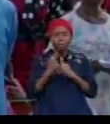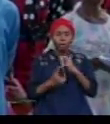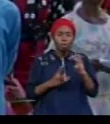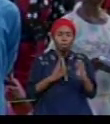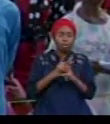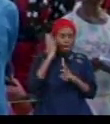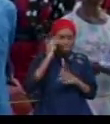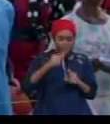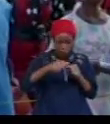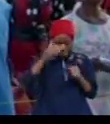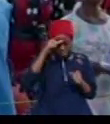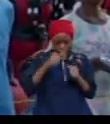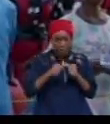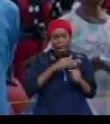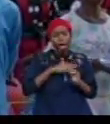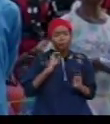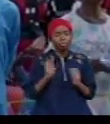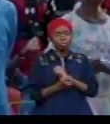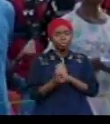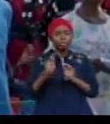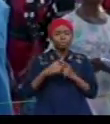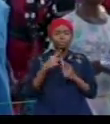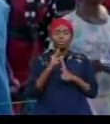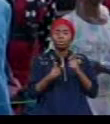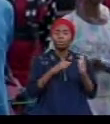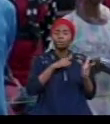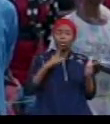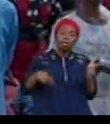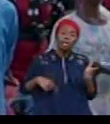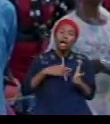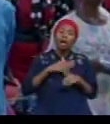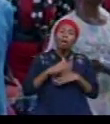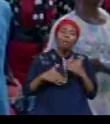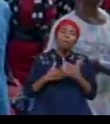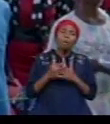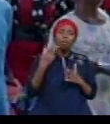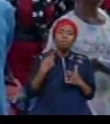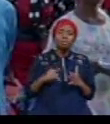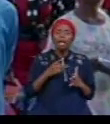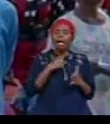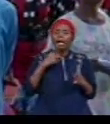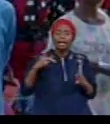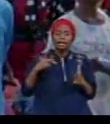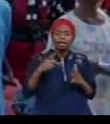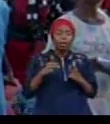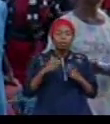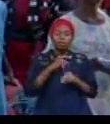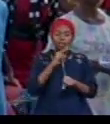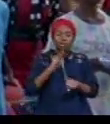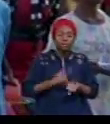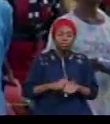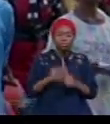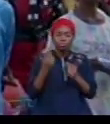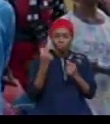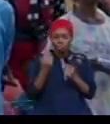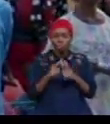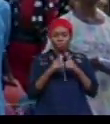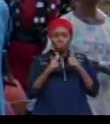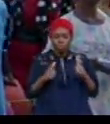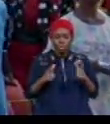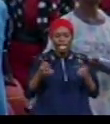turn unto the Lord, and all the kindreds of the nations, small and great, educated and